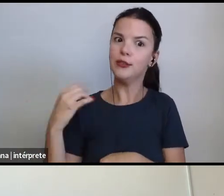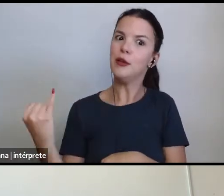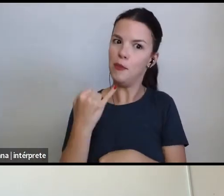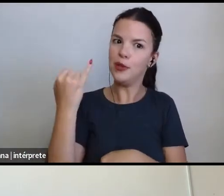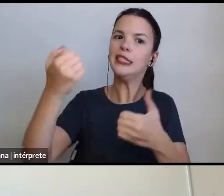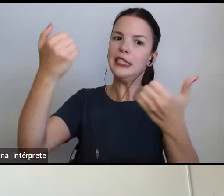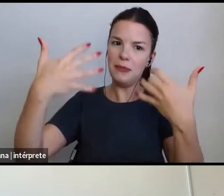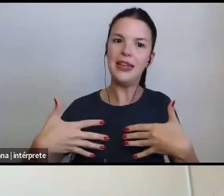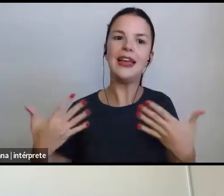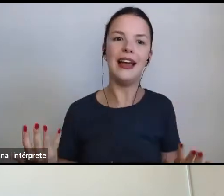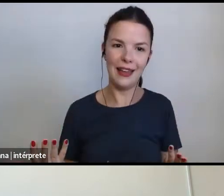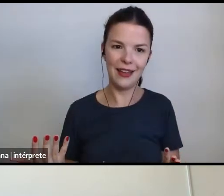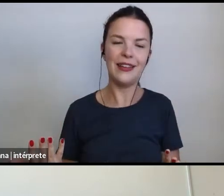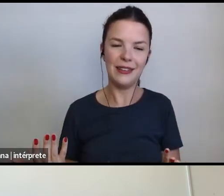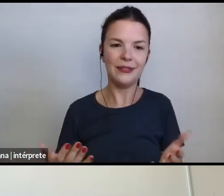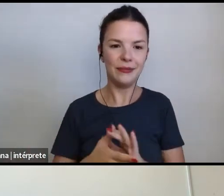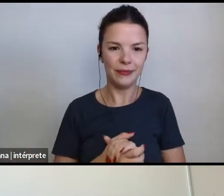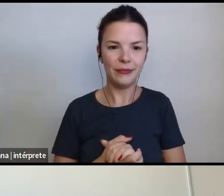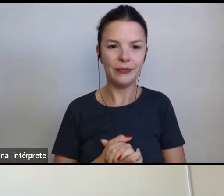said before.